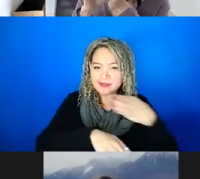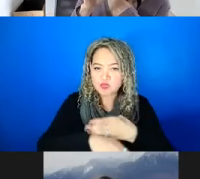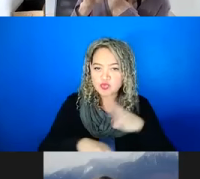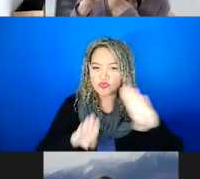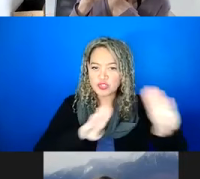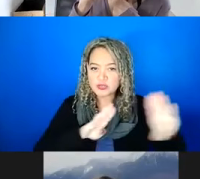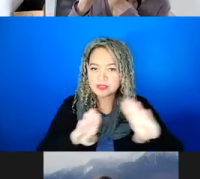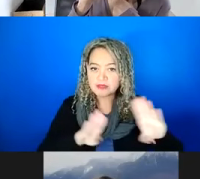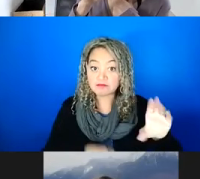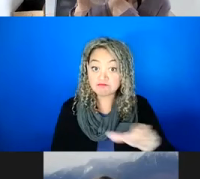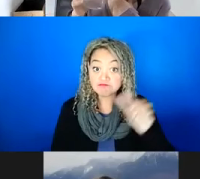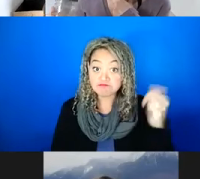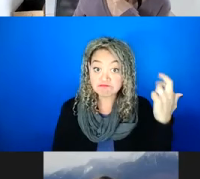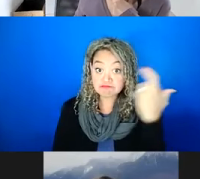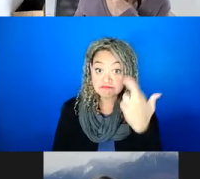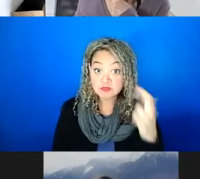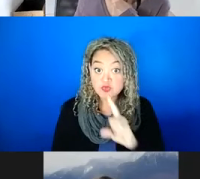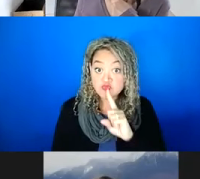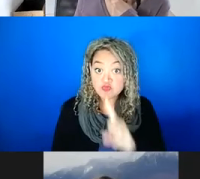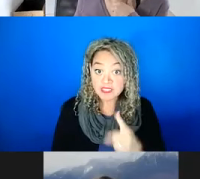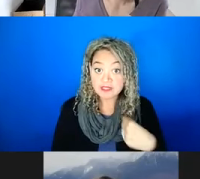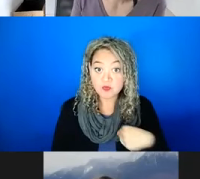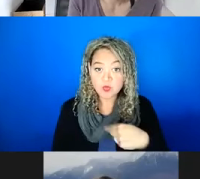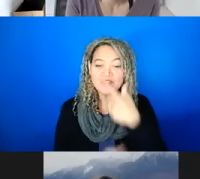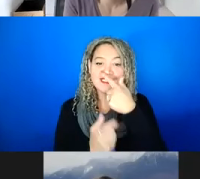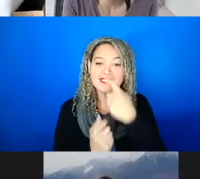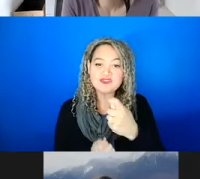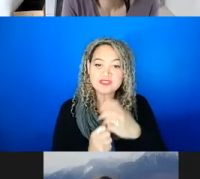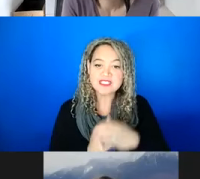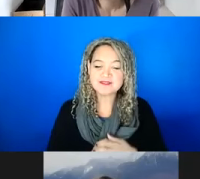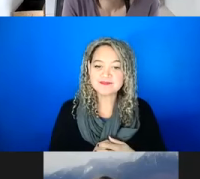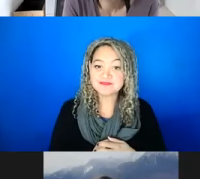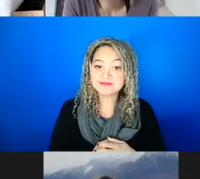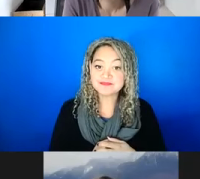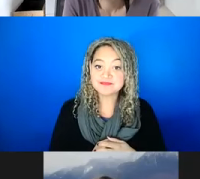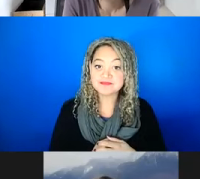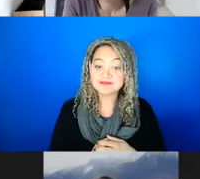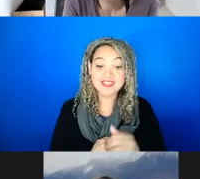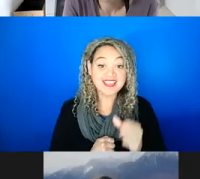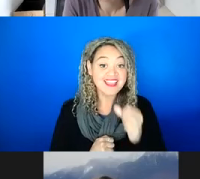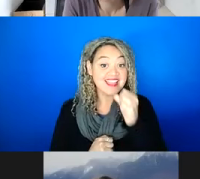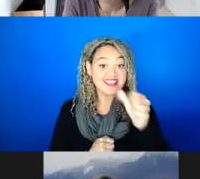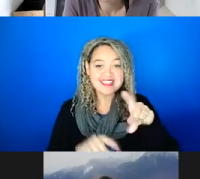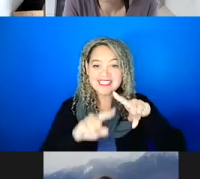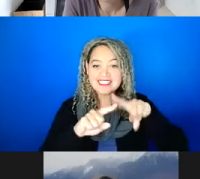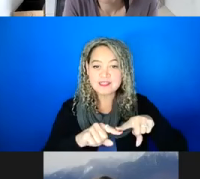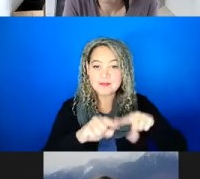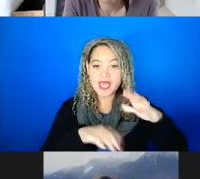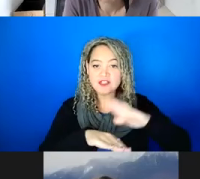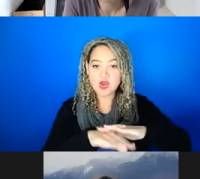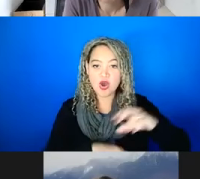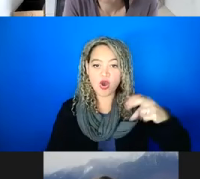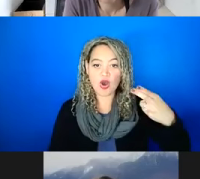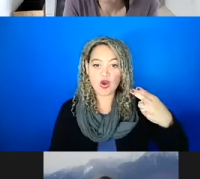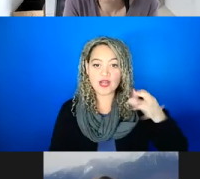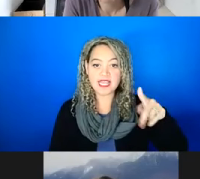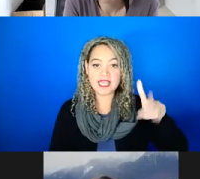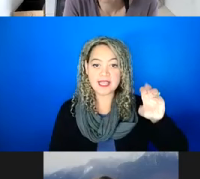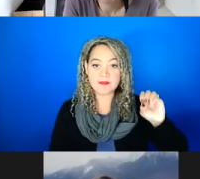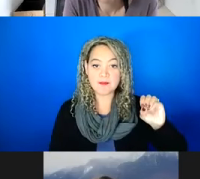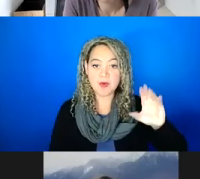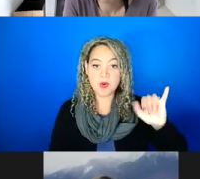other reason we're really always been interested in this is that it's non-hippocampal dependent and it's extremely